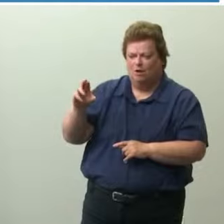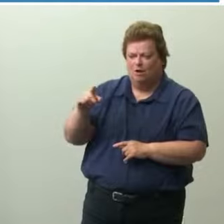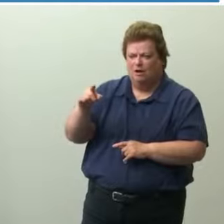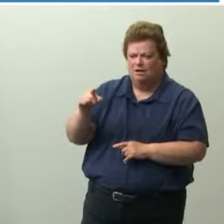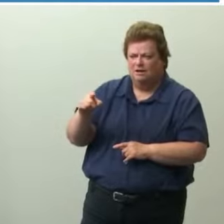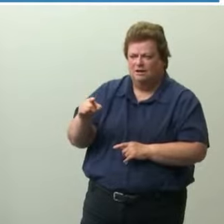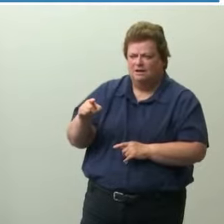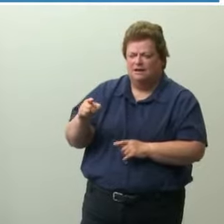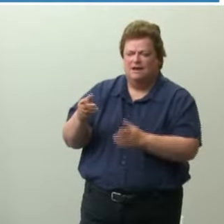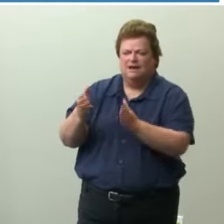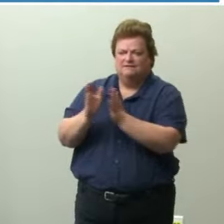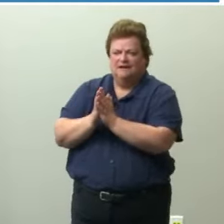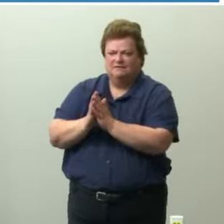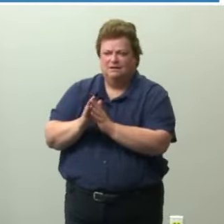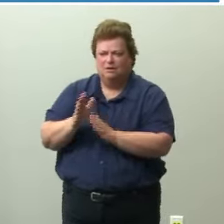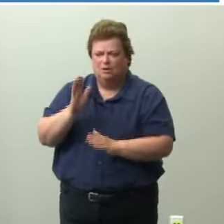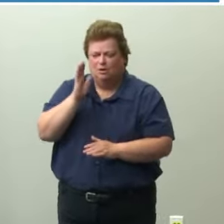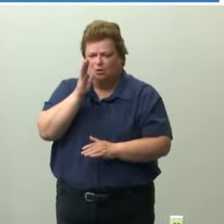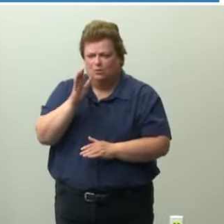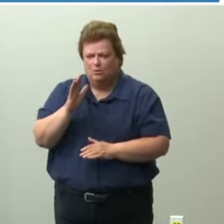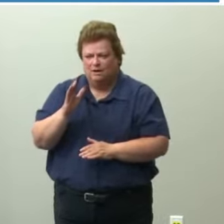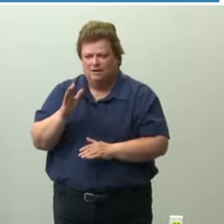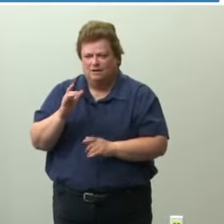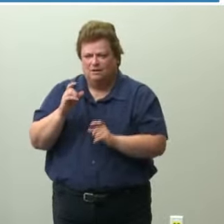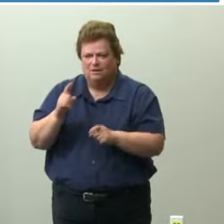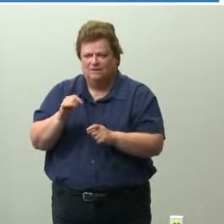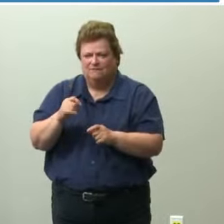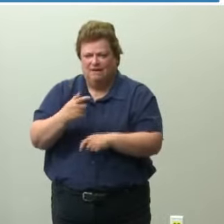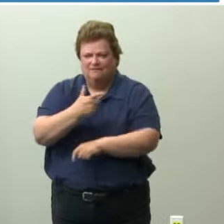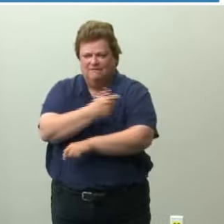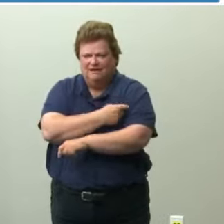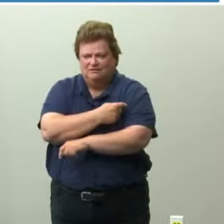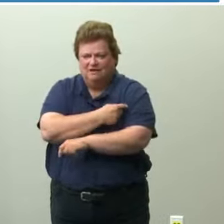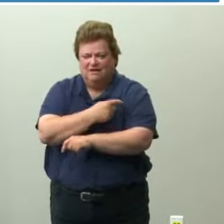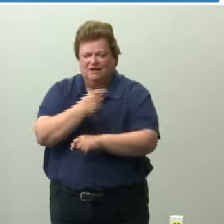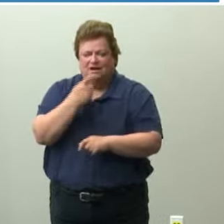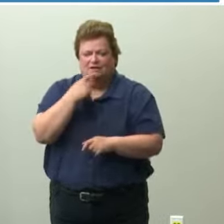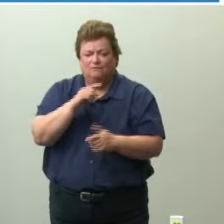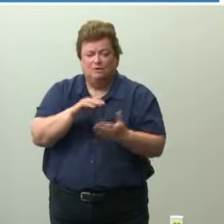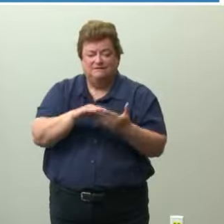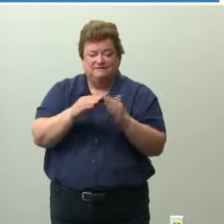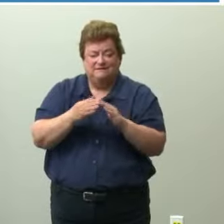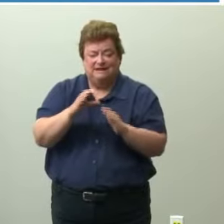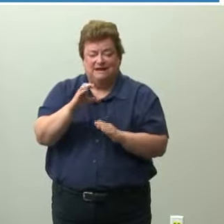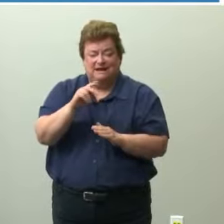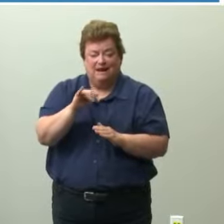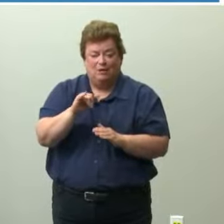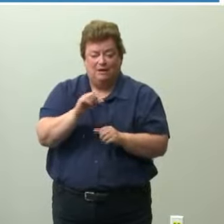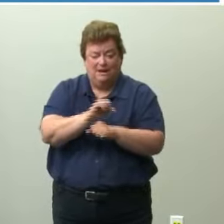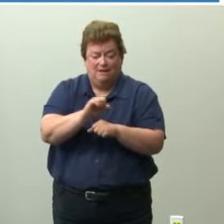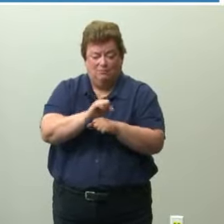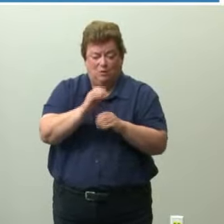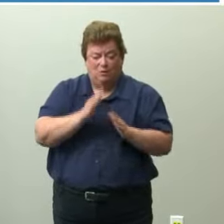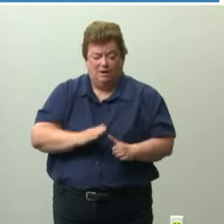from KFOR is asking, are you going to issue a vaccination mandate for city or county employees? No.